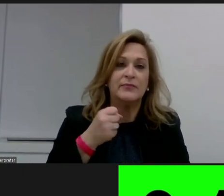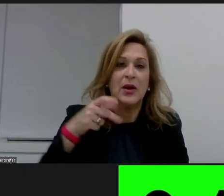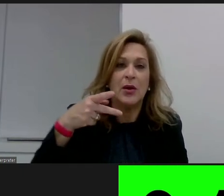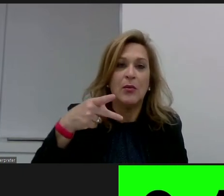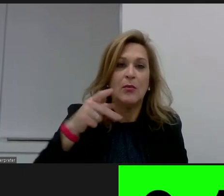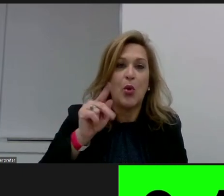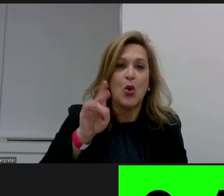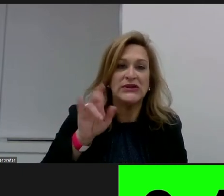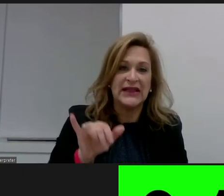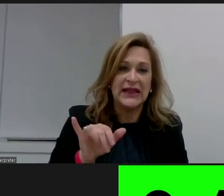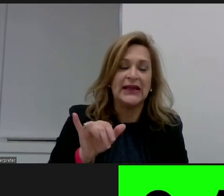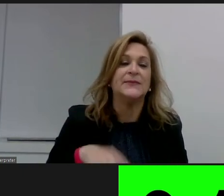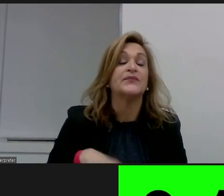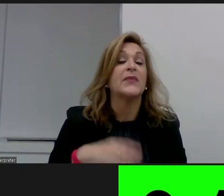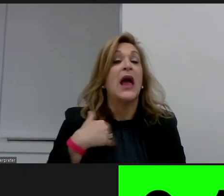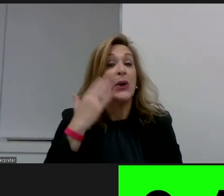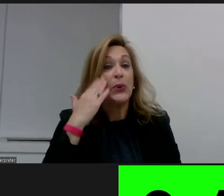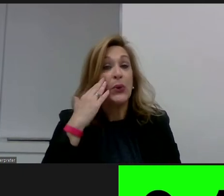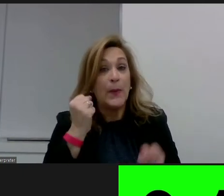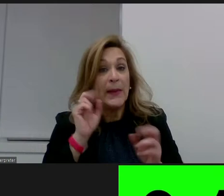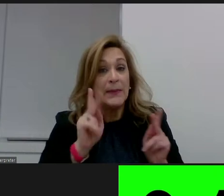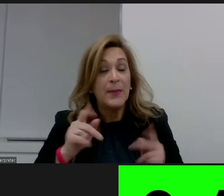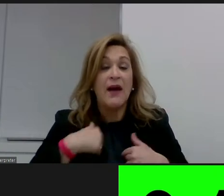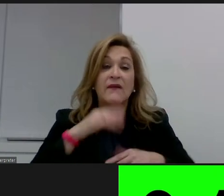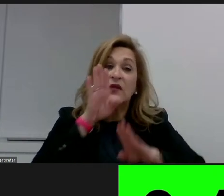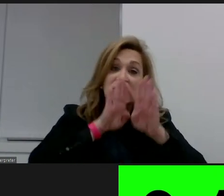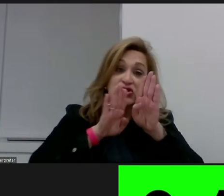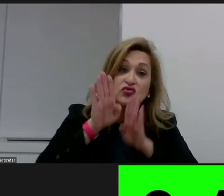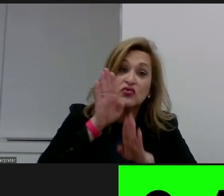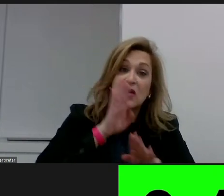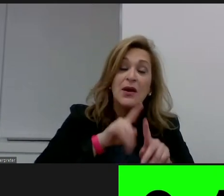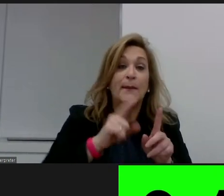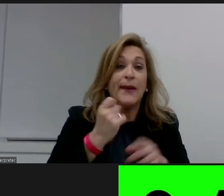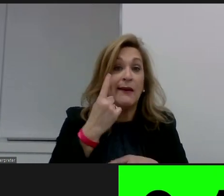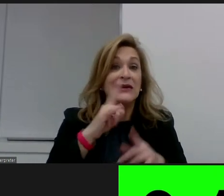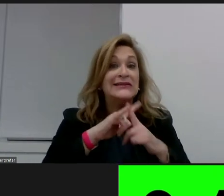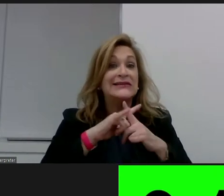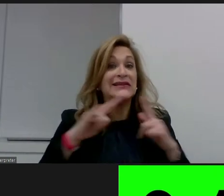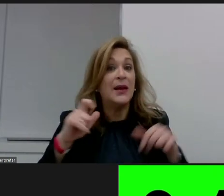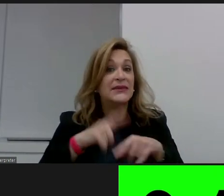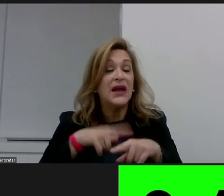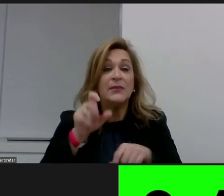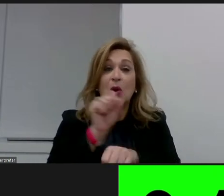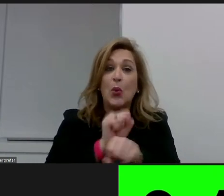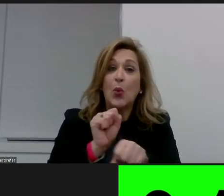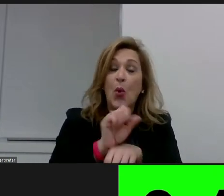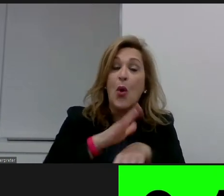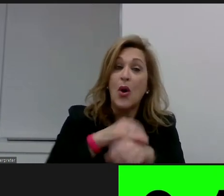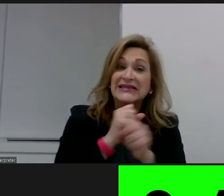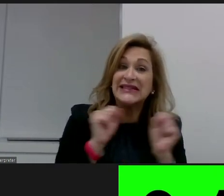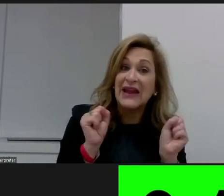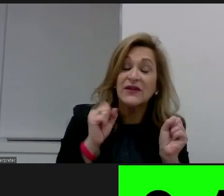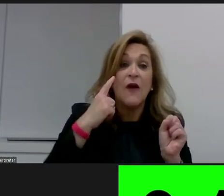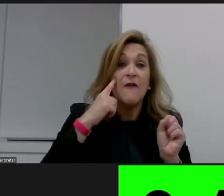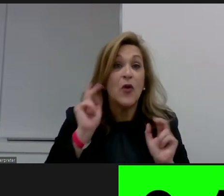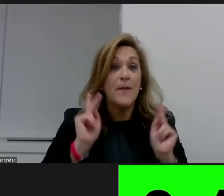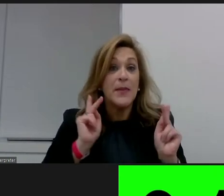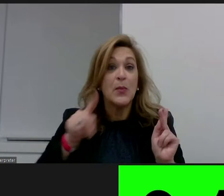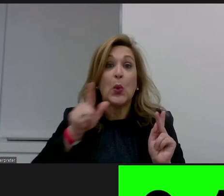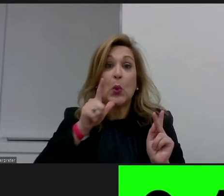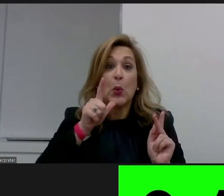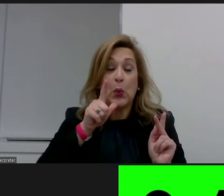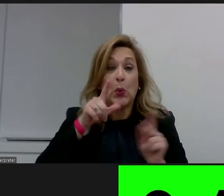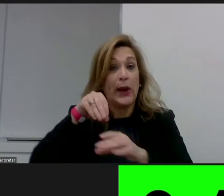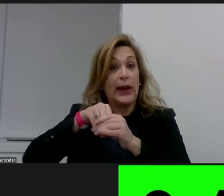I understand a lot of frustration everyone has, but at the same time, we got to work on safety for the booths at the